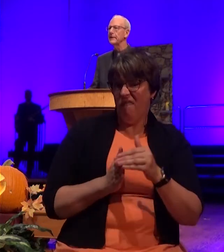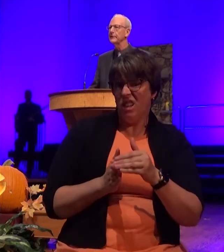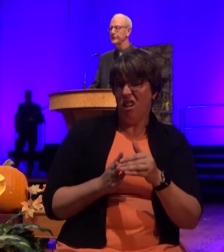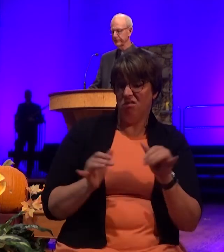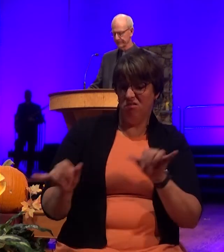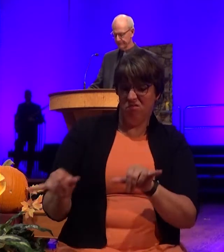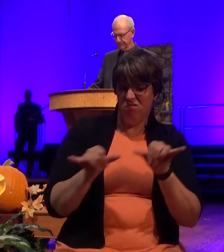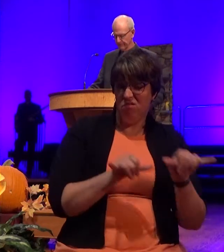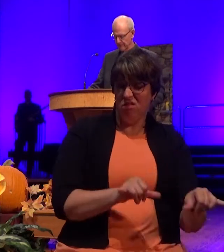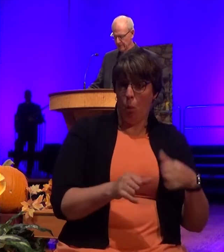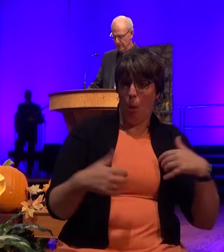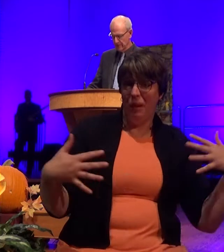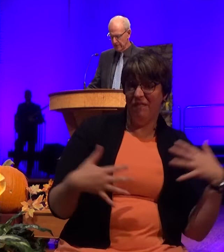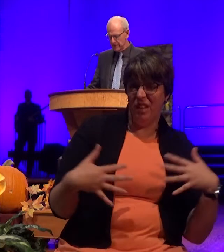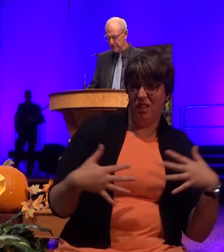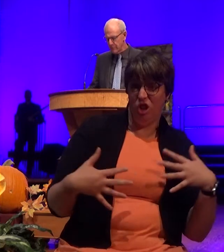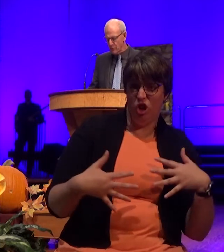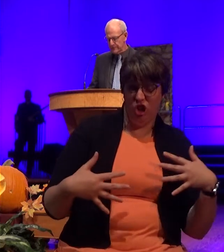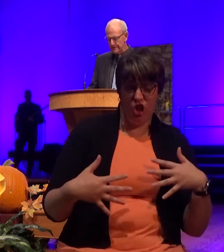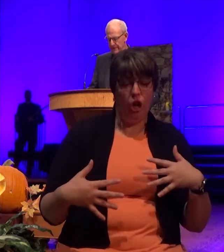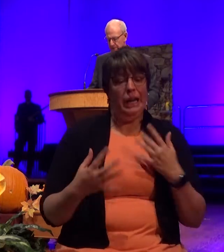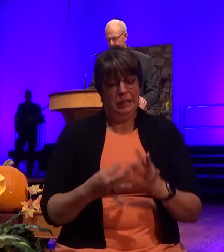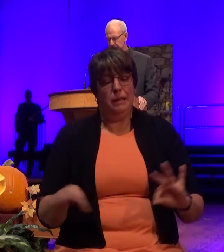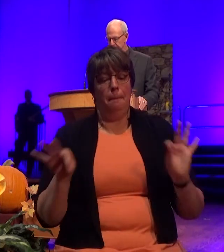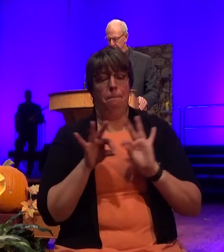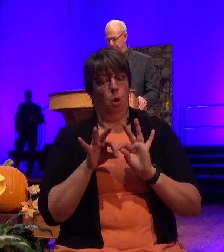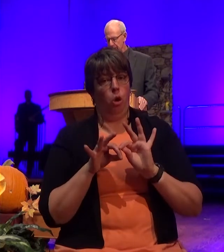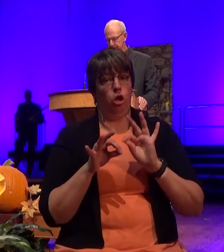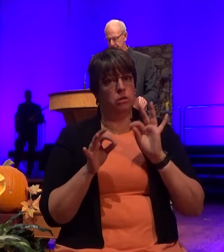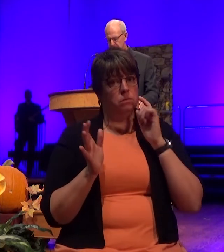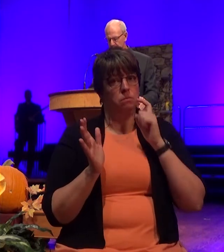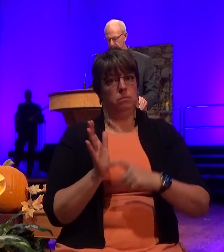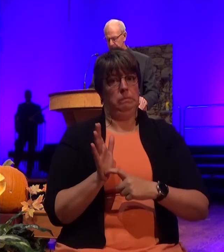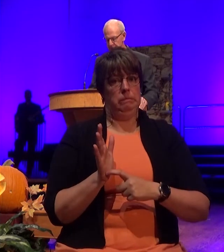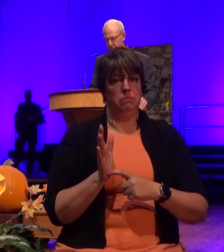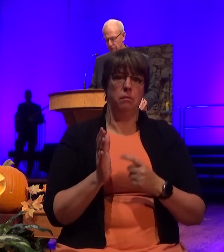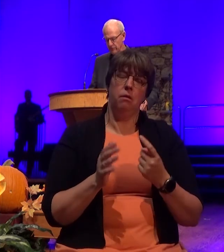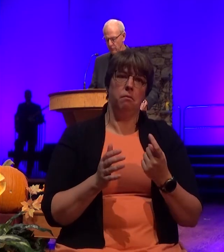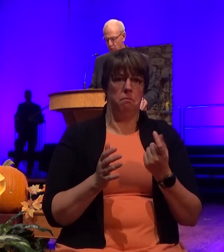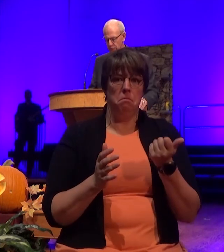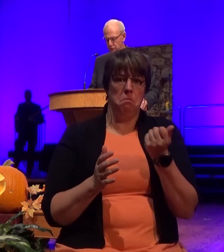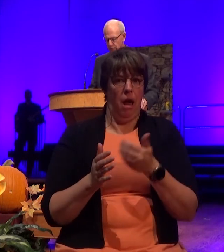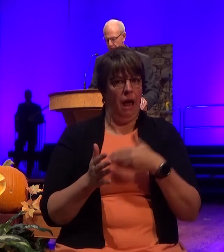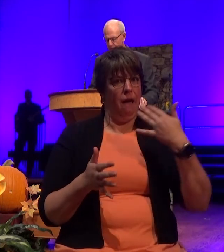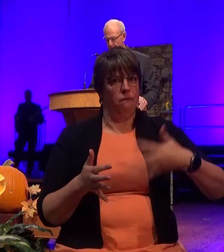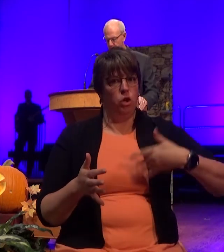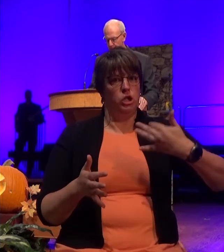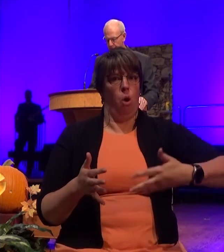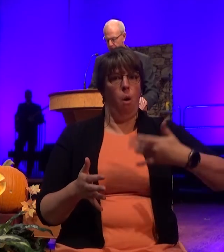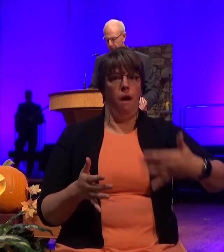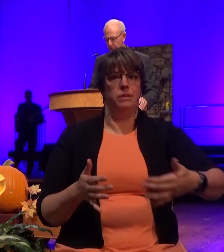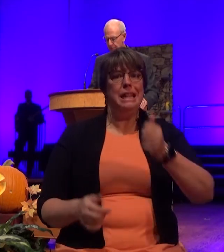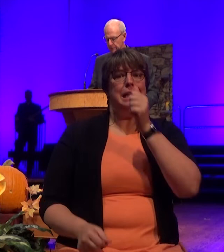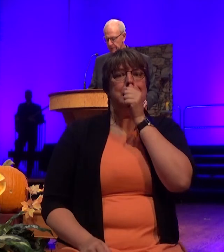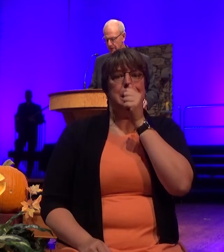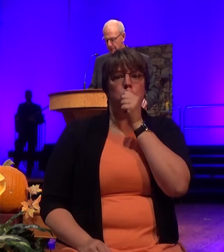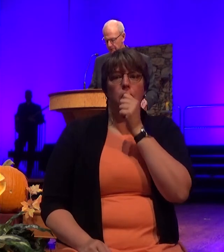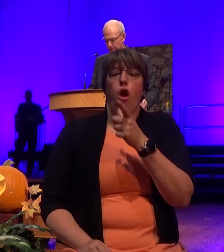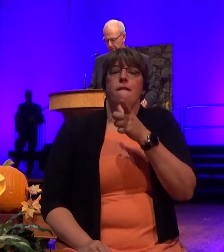else. It is important to tell, at least from time to time, the secret of who we truly are and fully